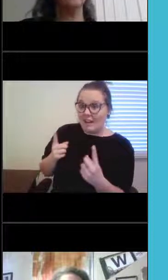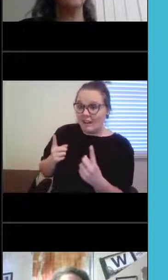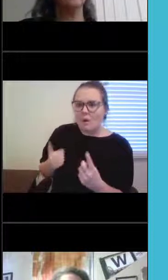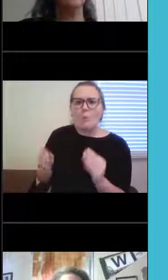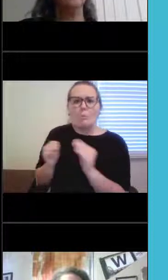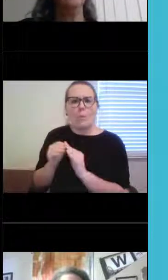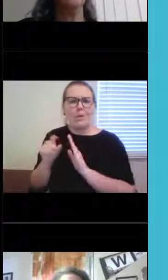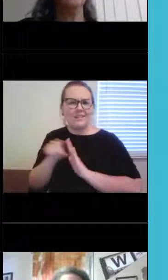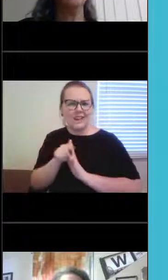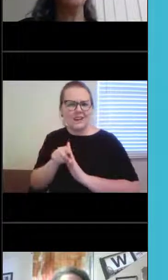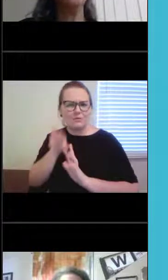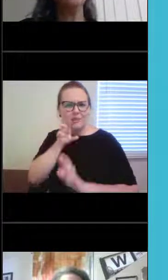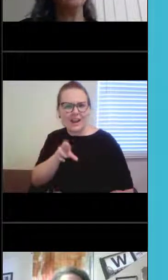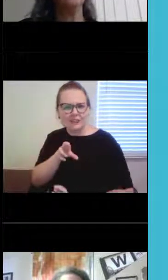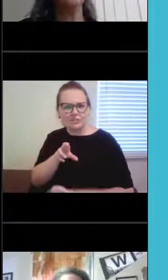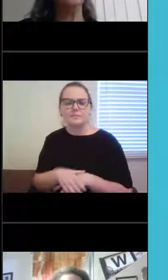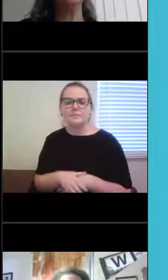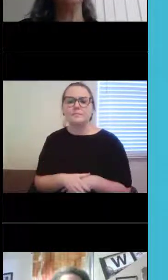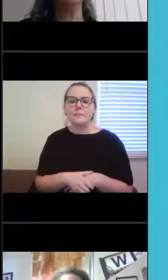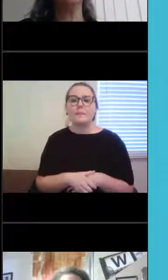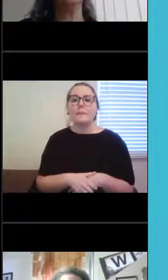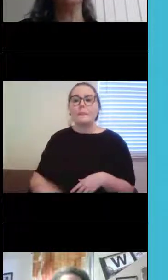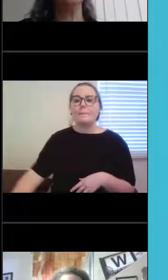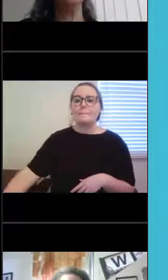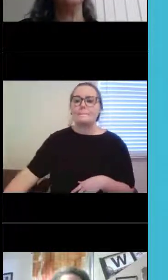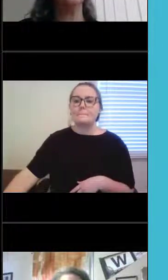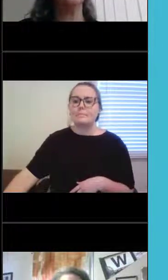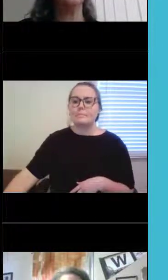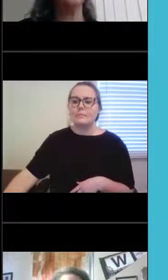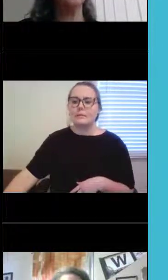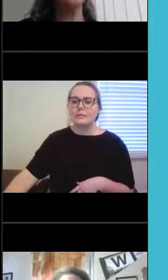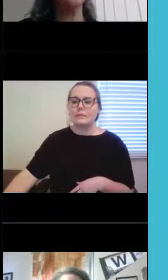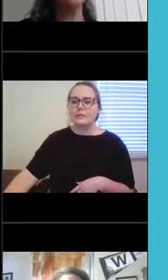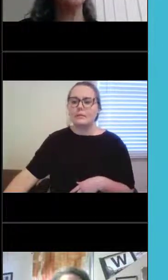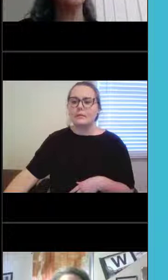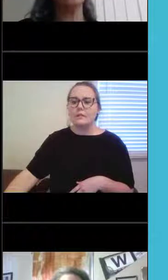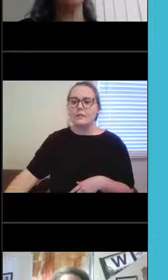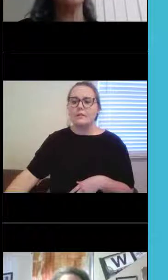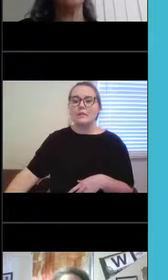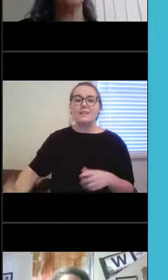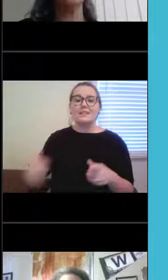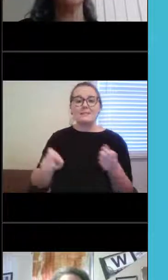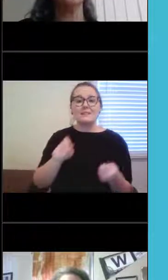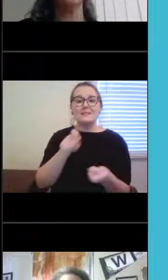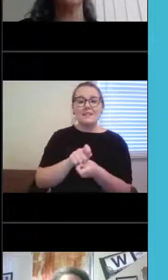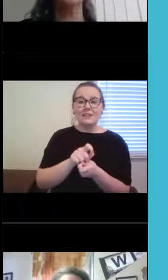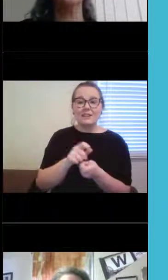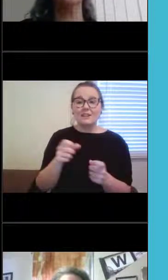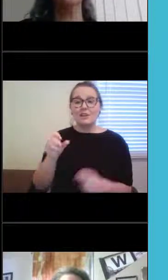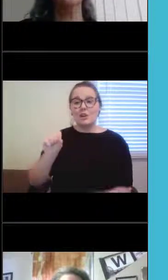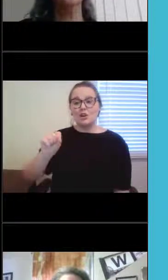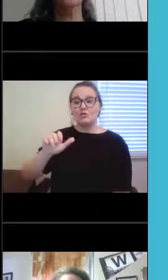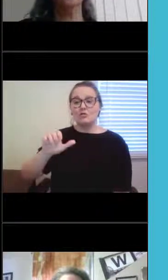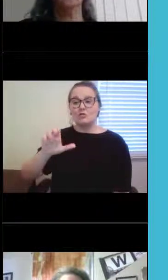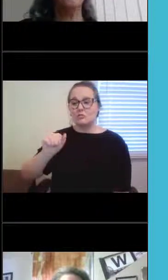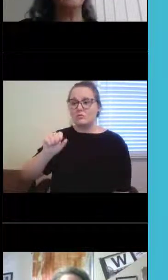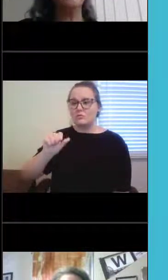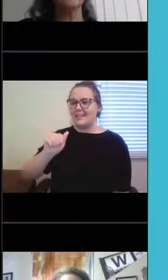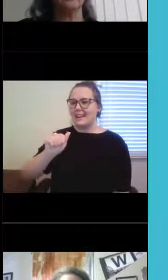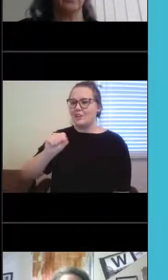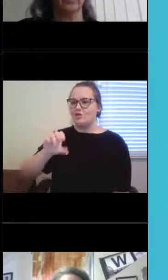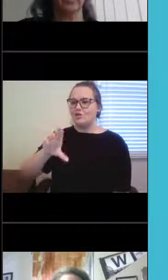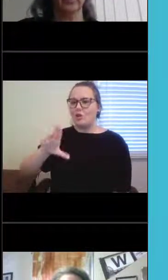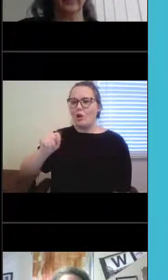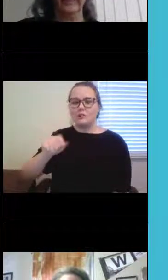these studies. Interestingly, specific assault characteristics of the sexual assault, that is, were